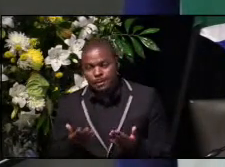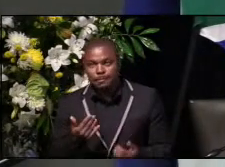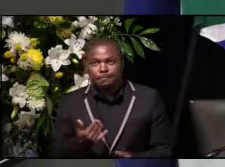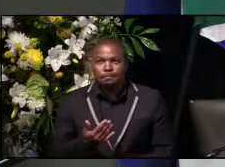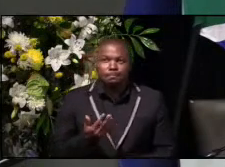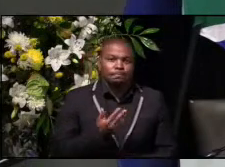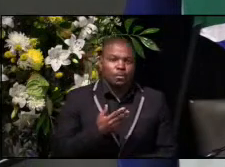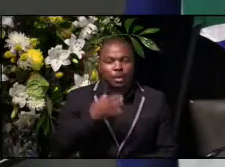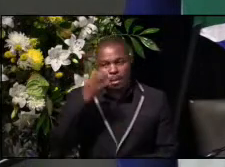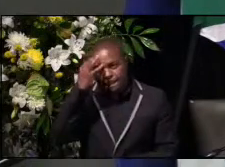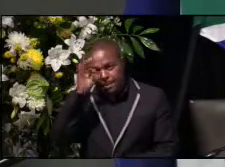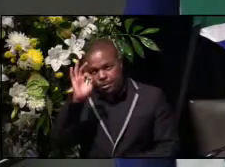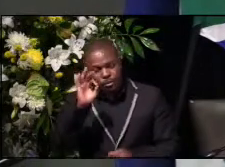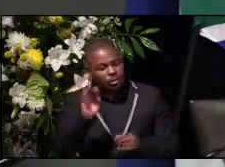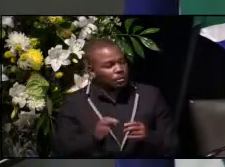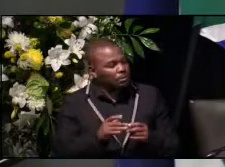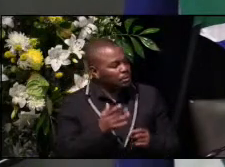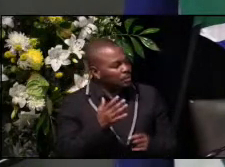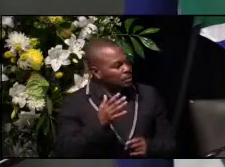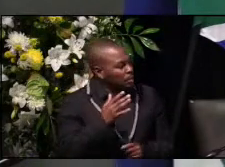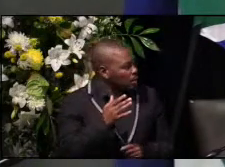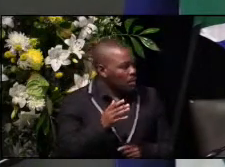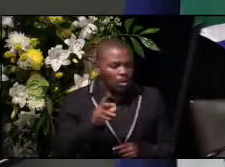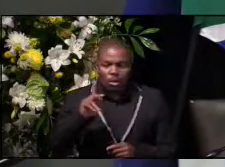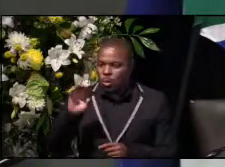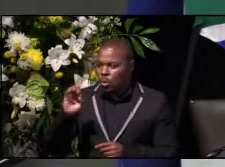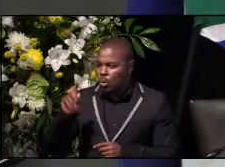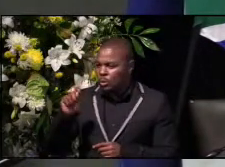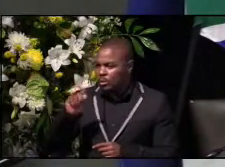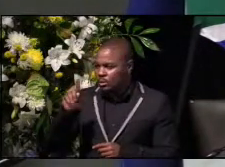uh Professor um